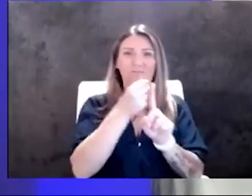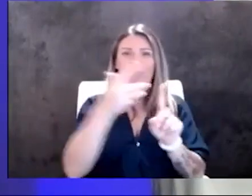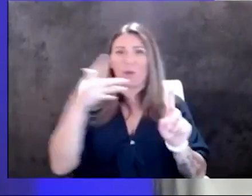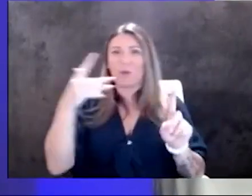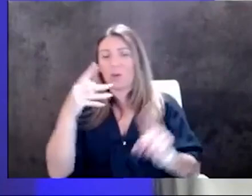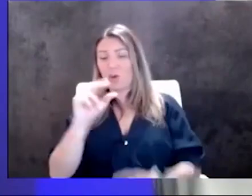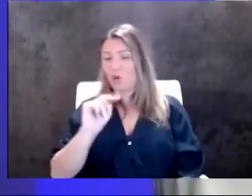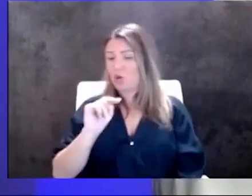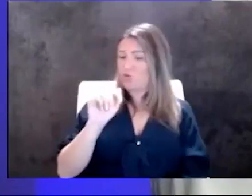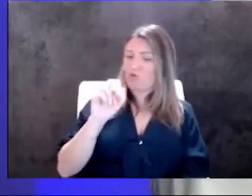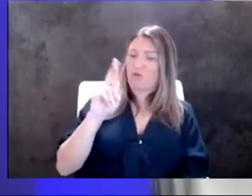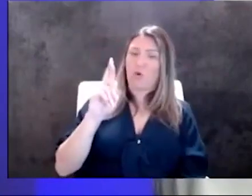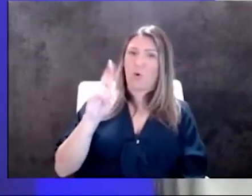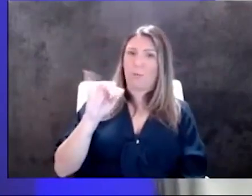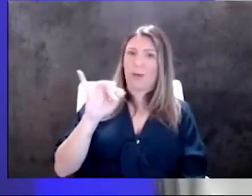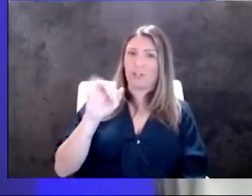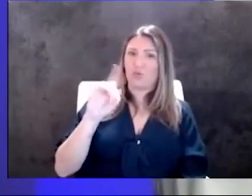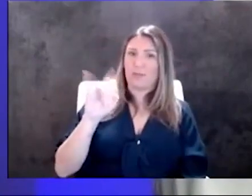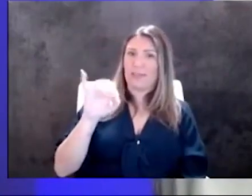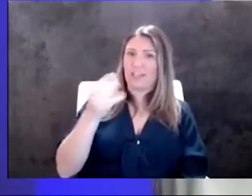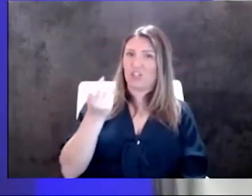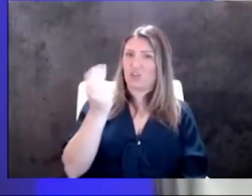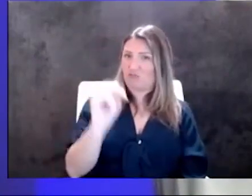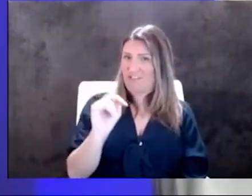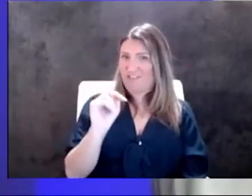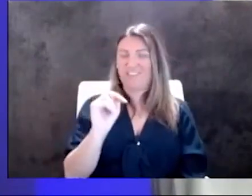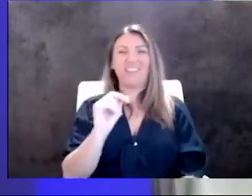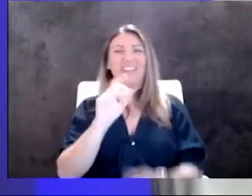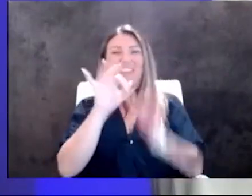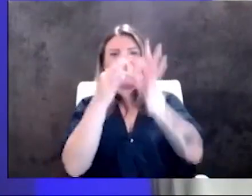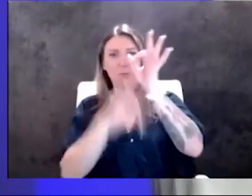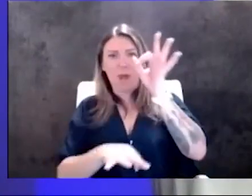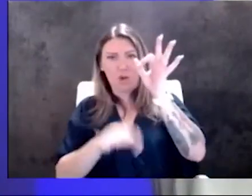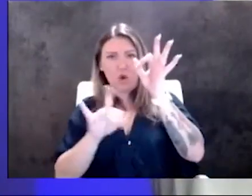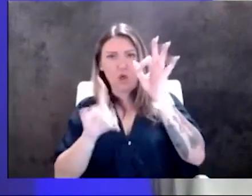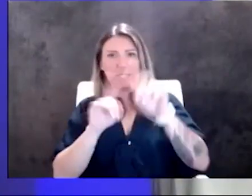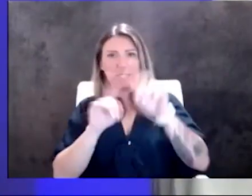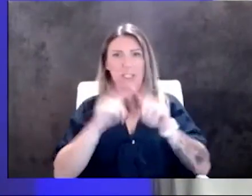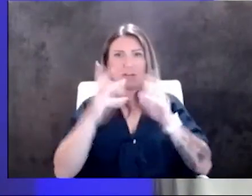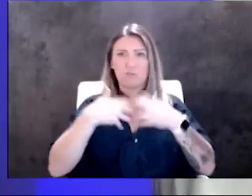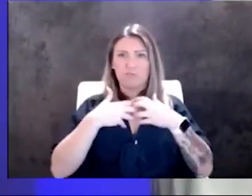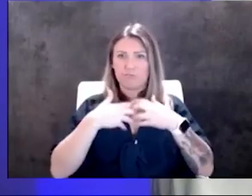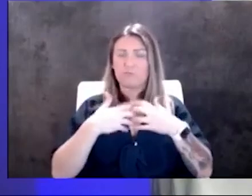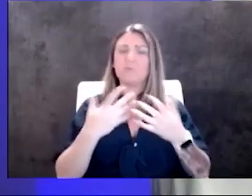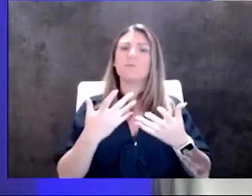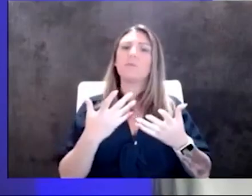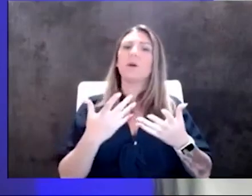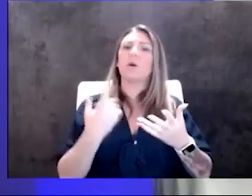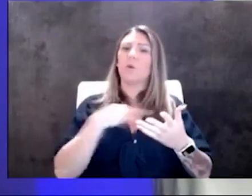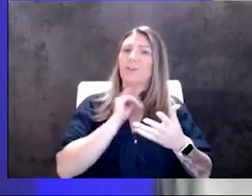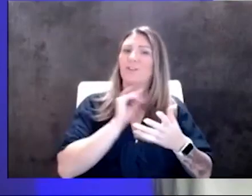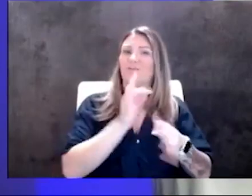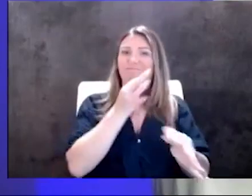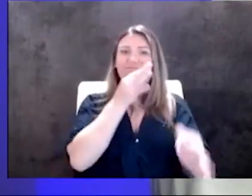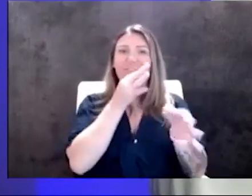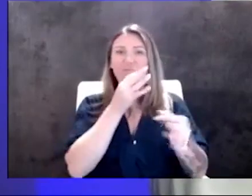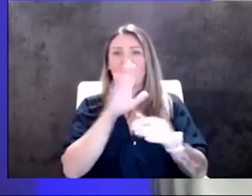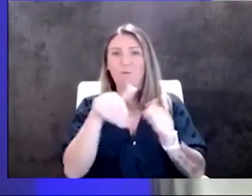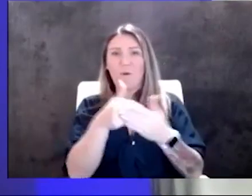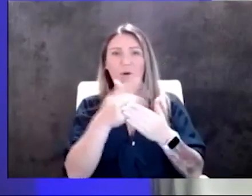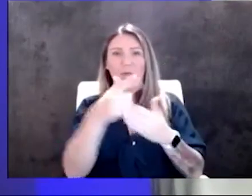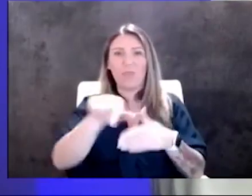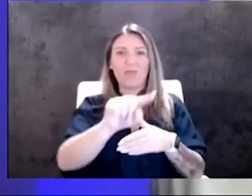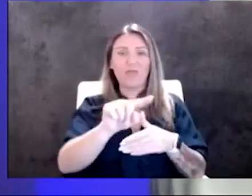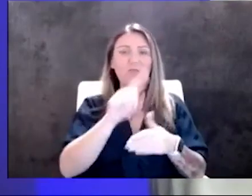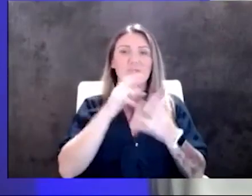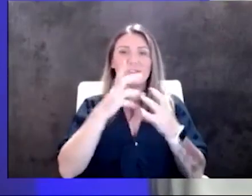neuromodulating the spinal cord. So there's different types of devices. So I think that's another advantage here, is that we pretty much are experts in every one of those devices. It is not one size